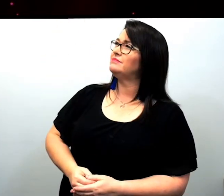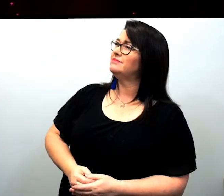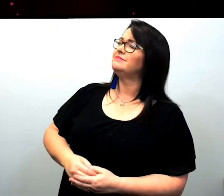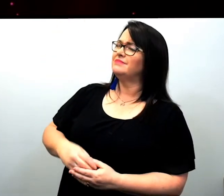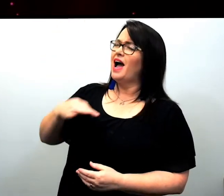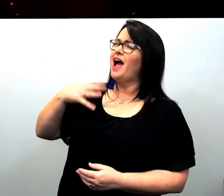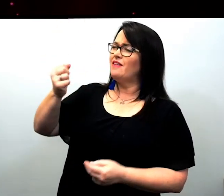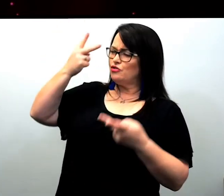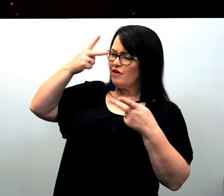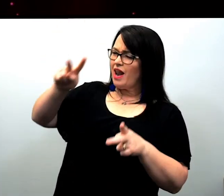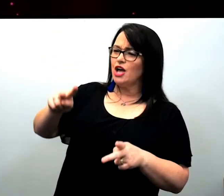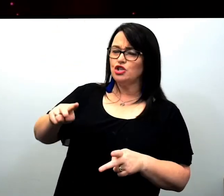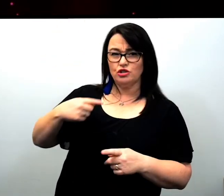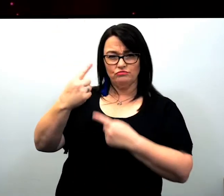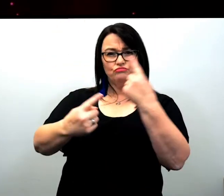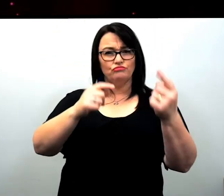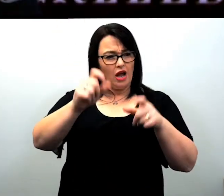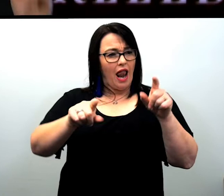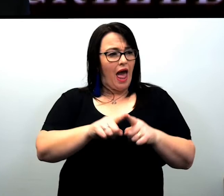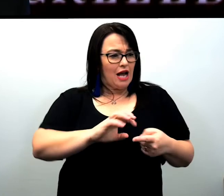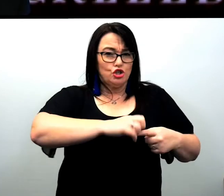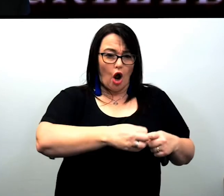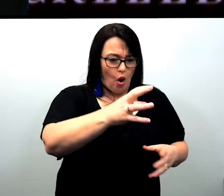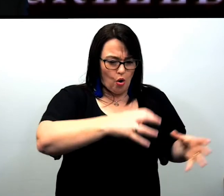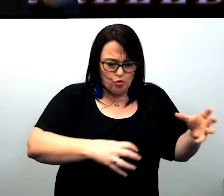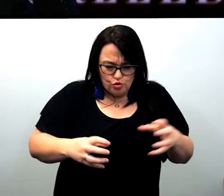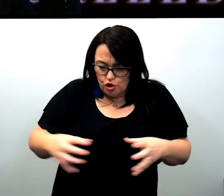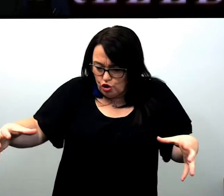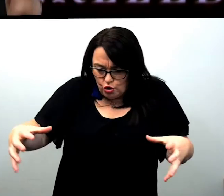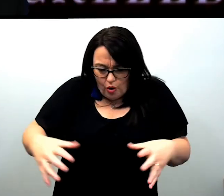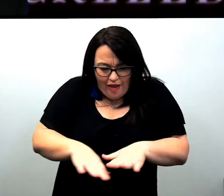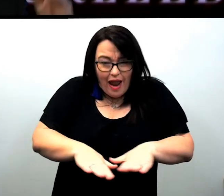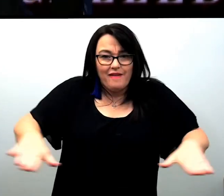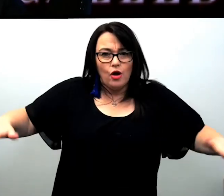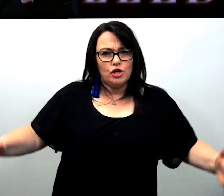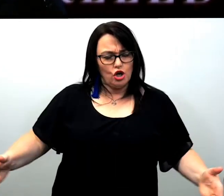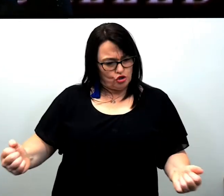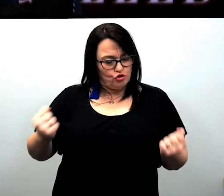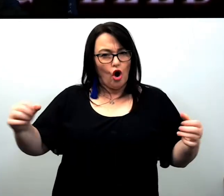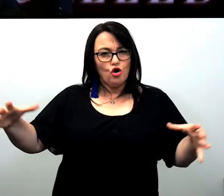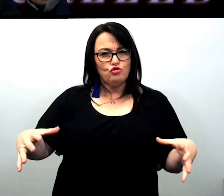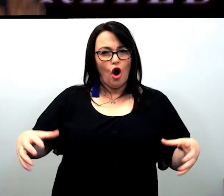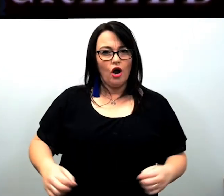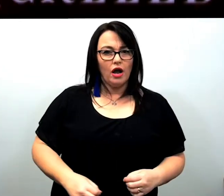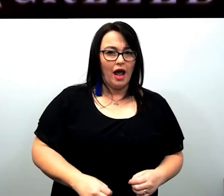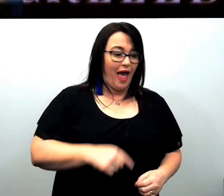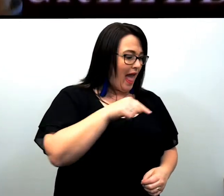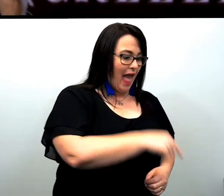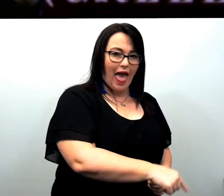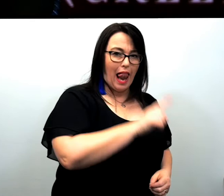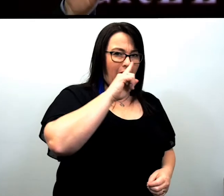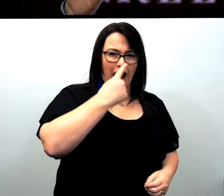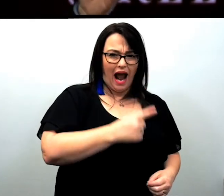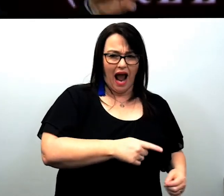of these stones coming together, form a ledge, a rock. I'll build my church. That will shift things in the spirit. The gates of hell will not prevail. And this